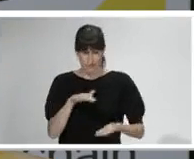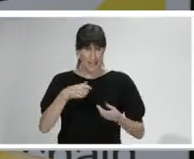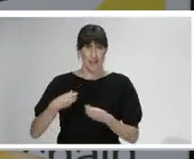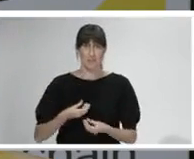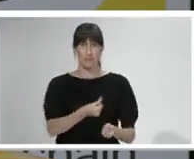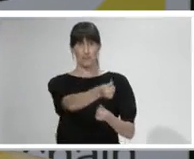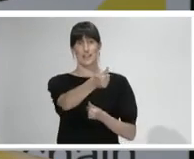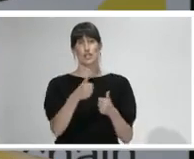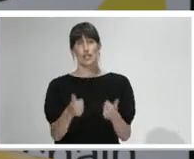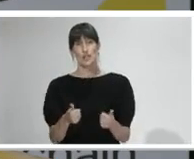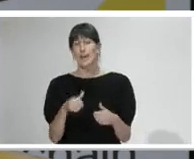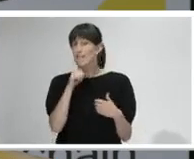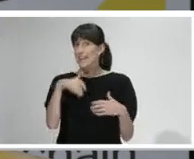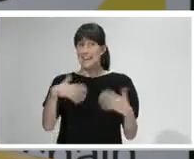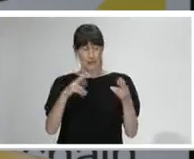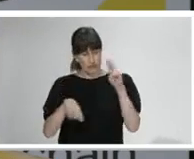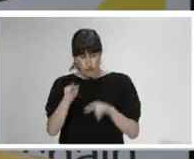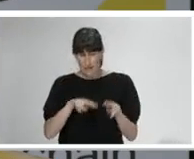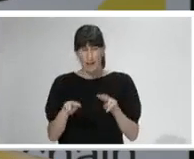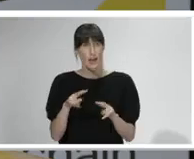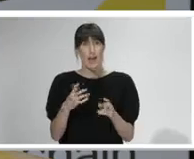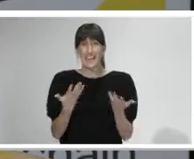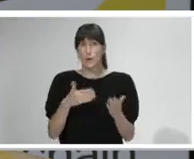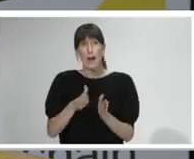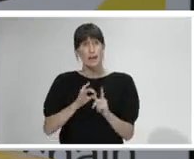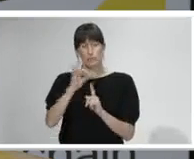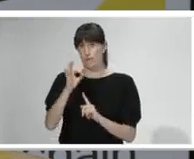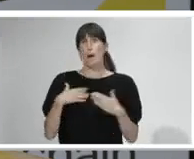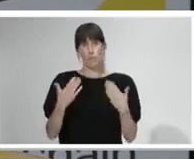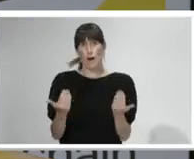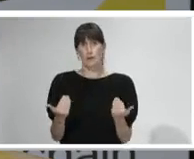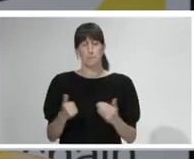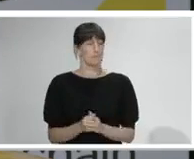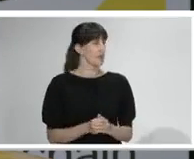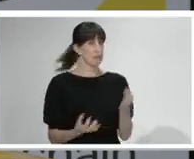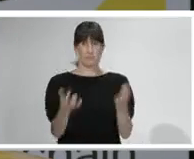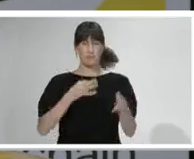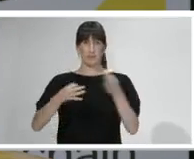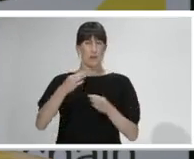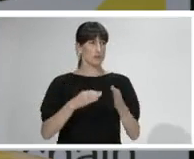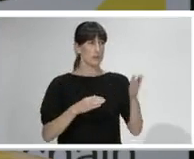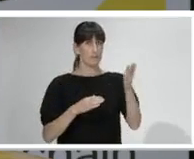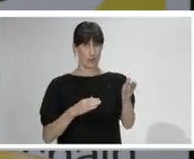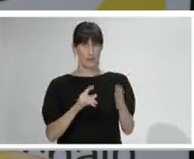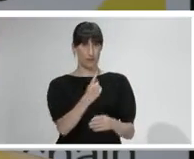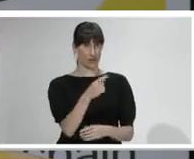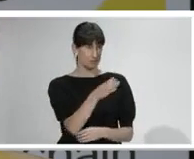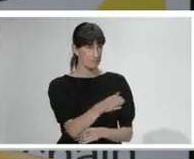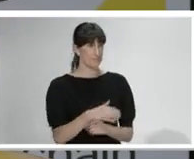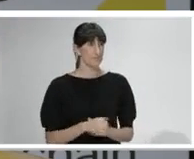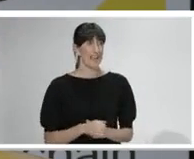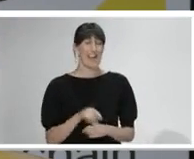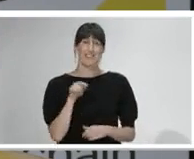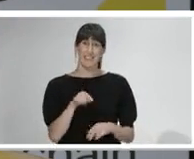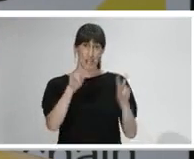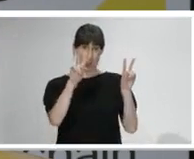It's a topic that comes up repeatedly because you keep We'll just take this question and we'll come back to you. it's a topic that comes up repeatedly because